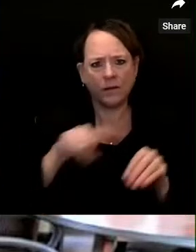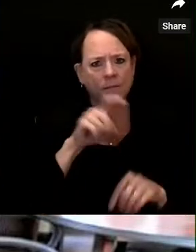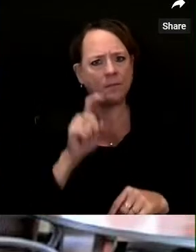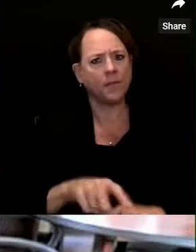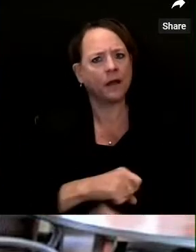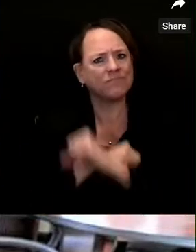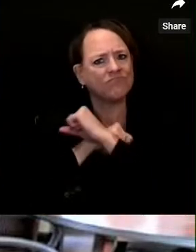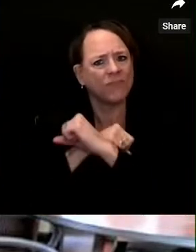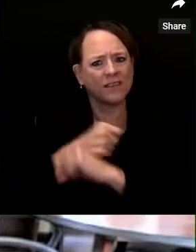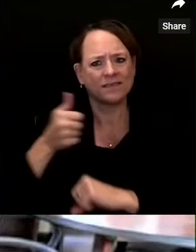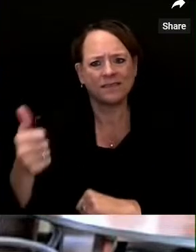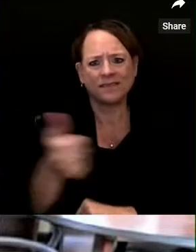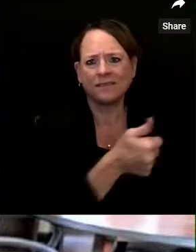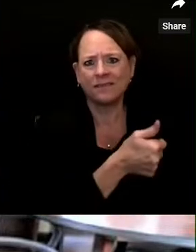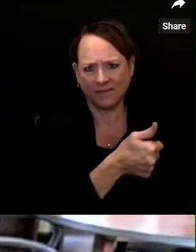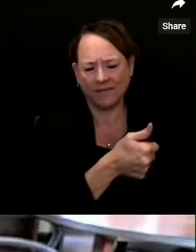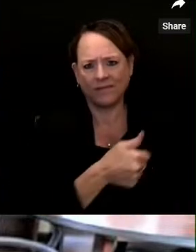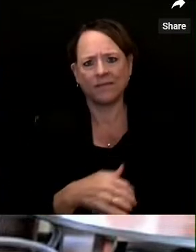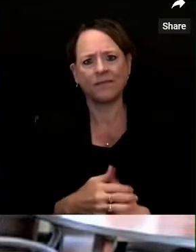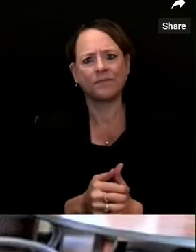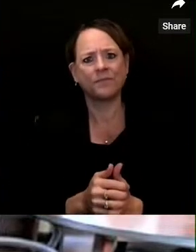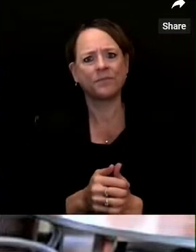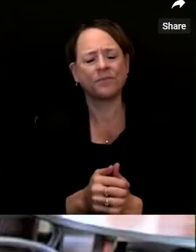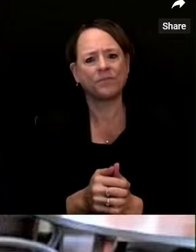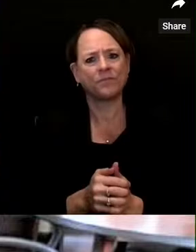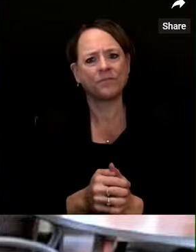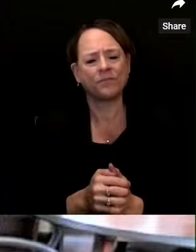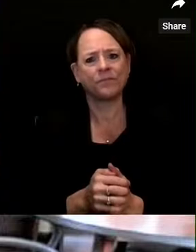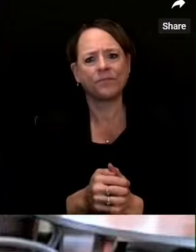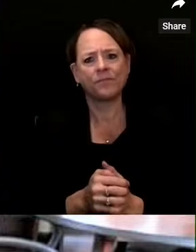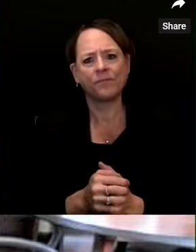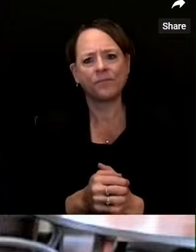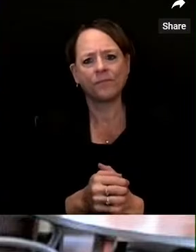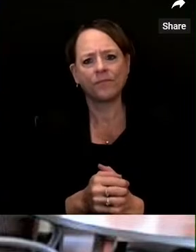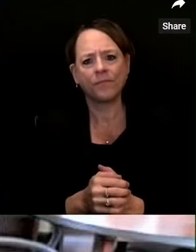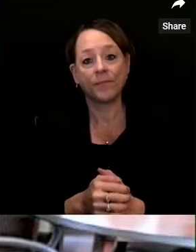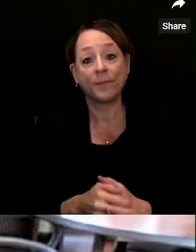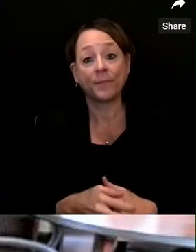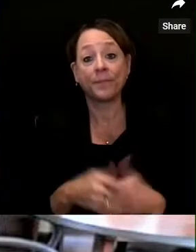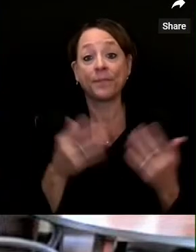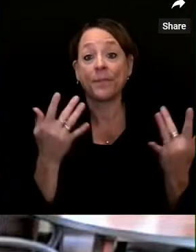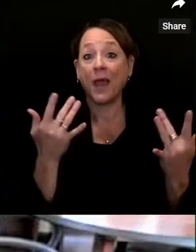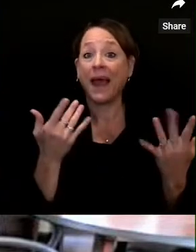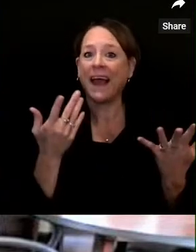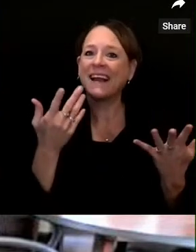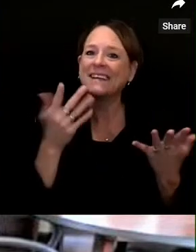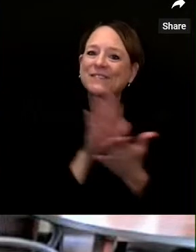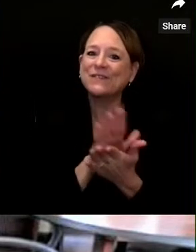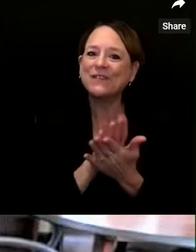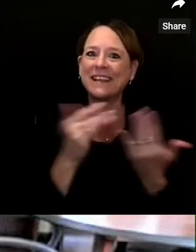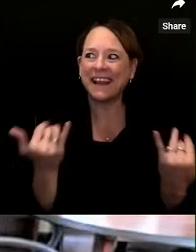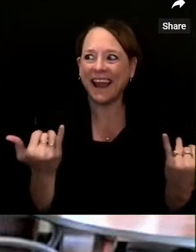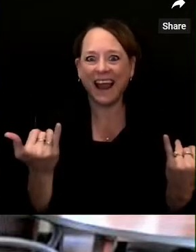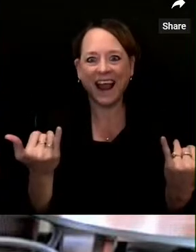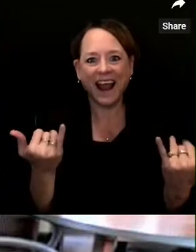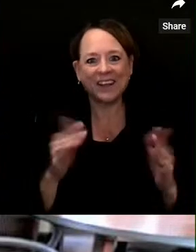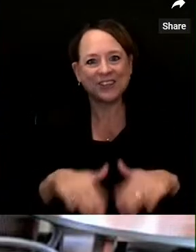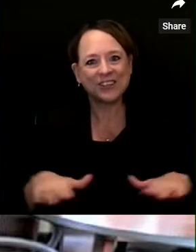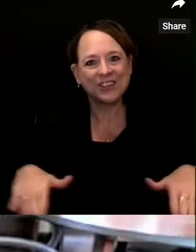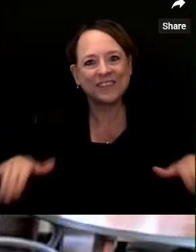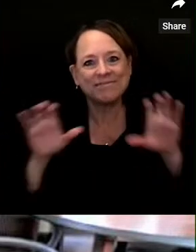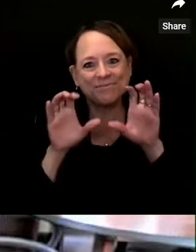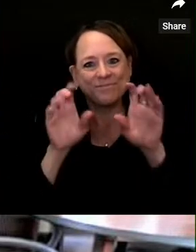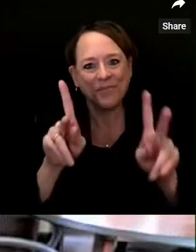that's especially important as we think about the back to school season that we are in, as we are seeing Wisconsin